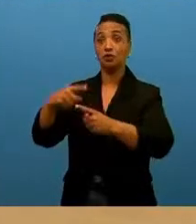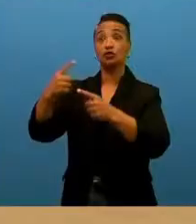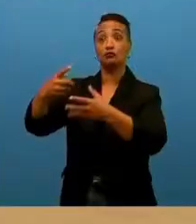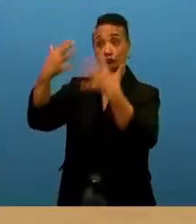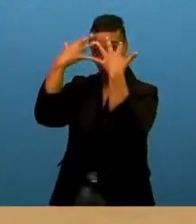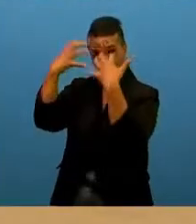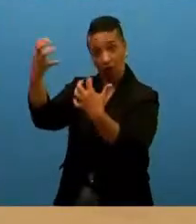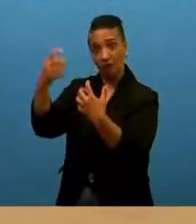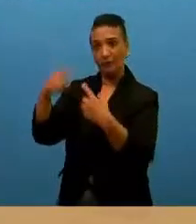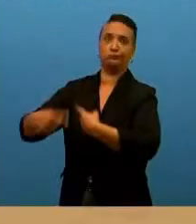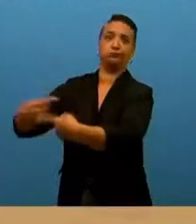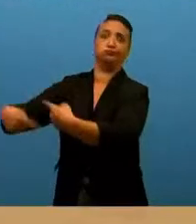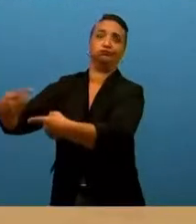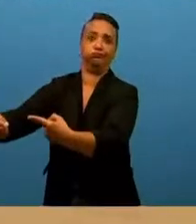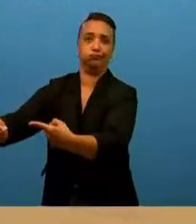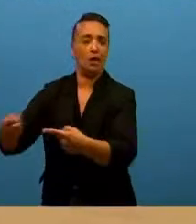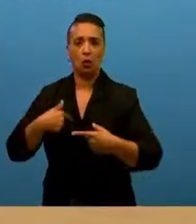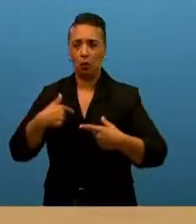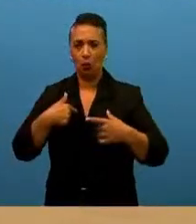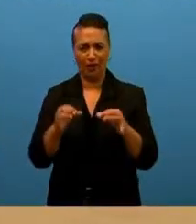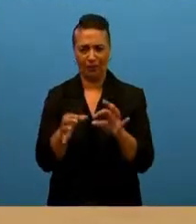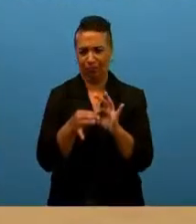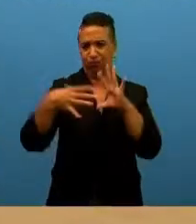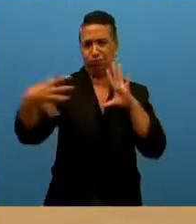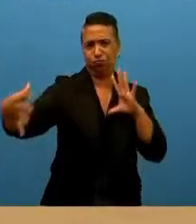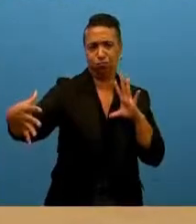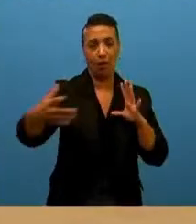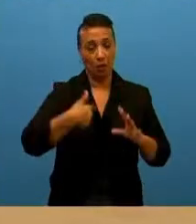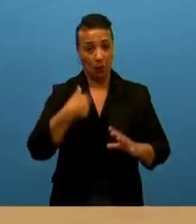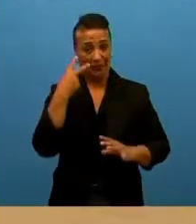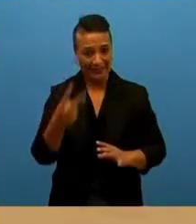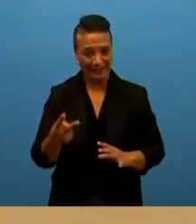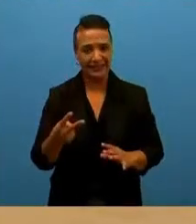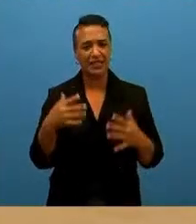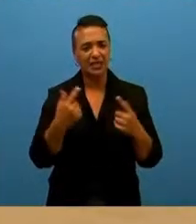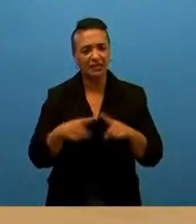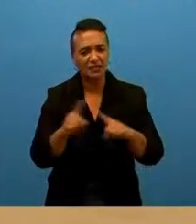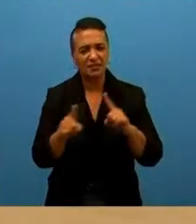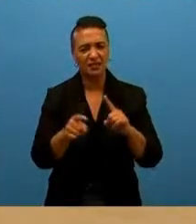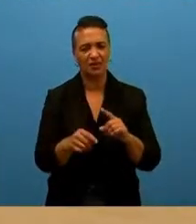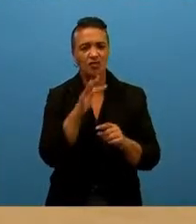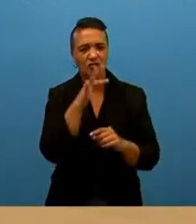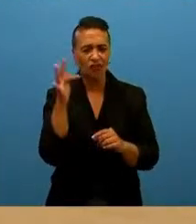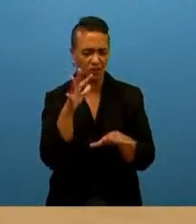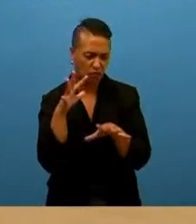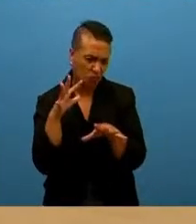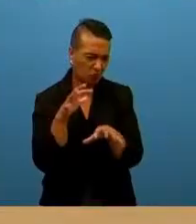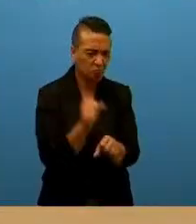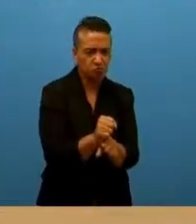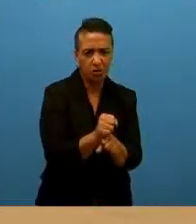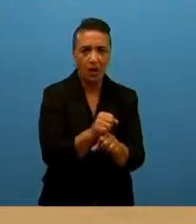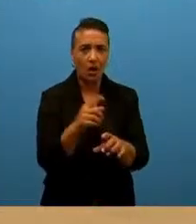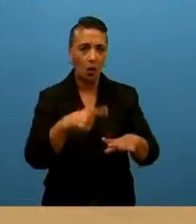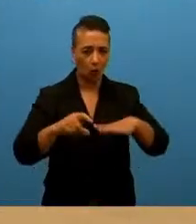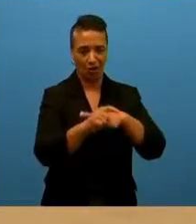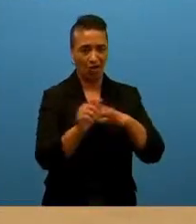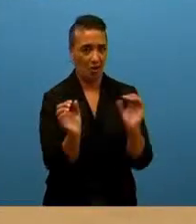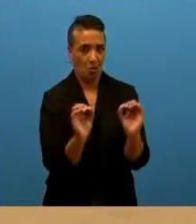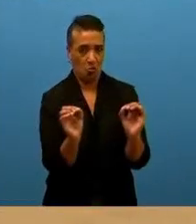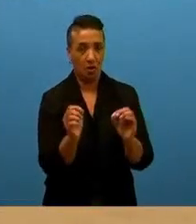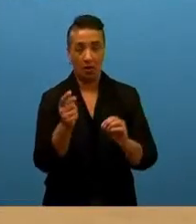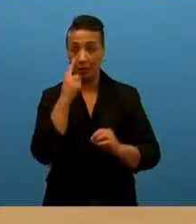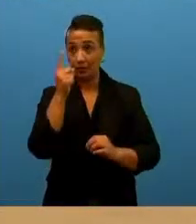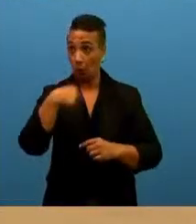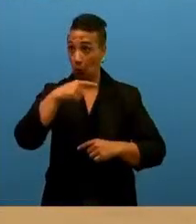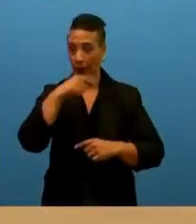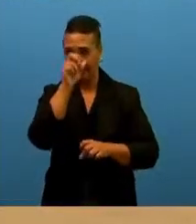French government is taking decisions and the parliament is voting through laws imposed on French Guiana in complete